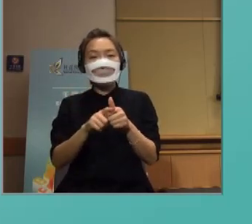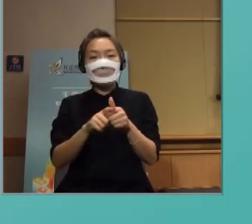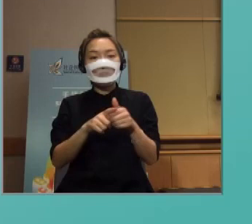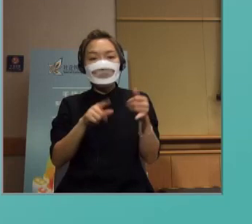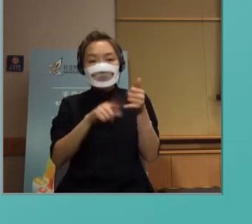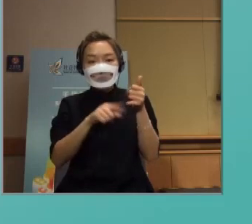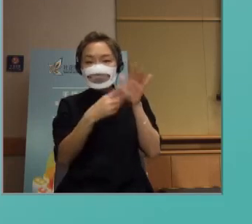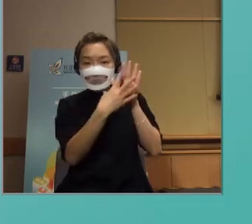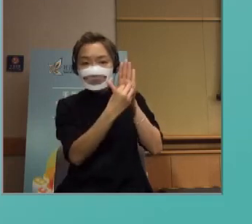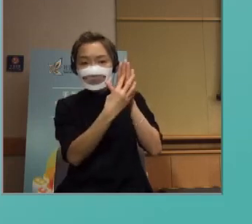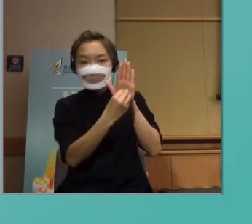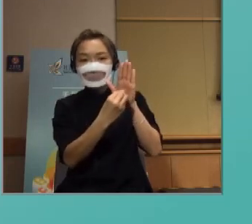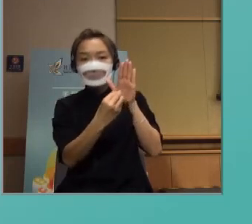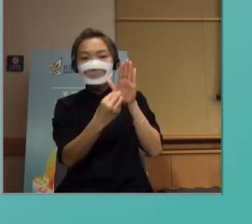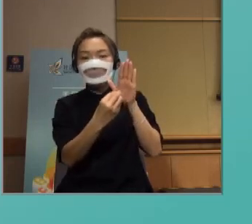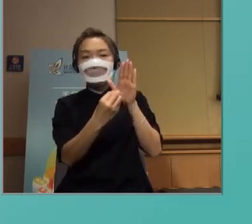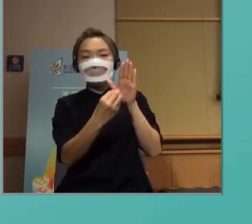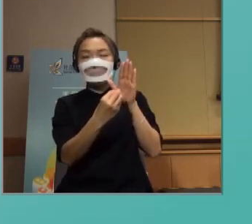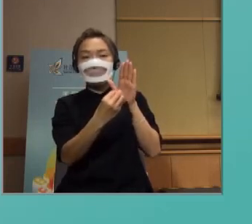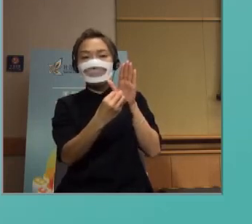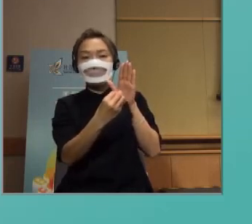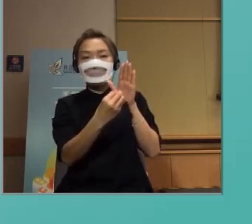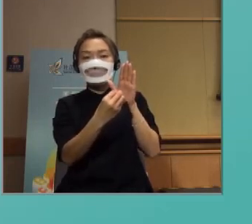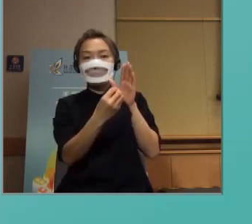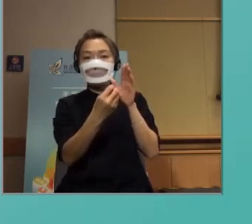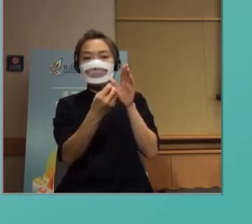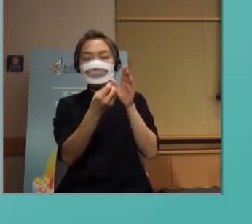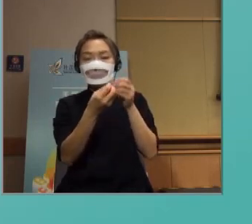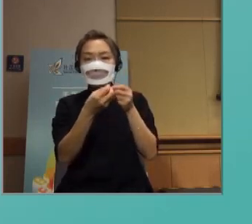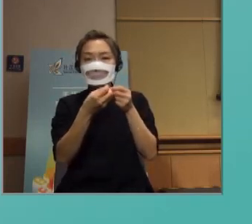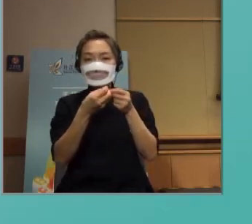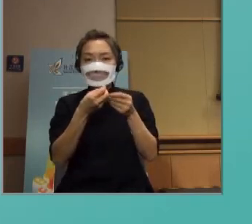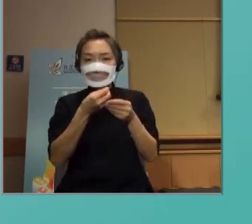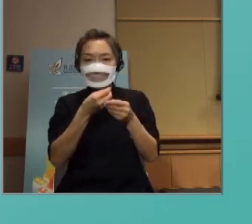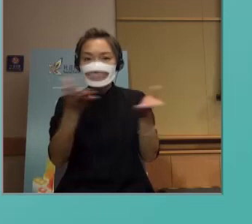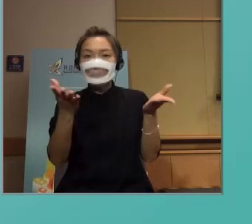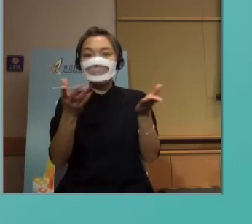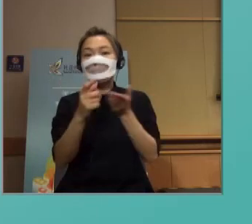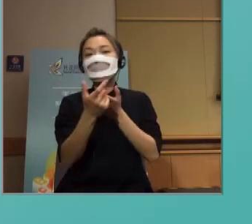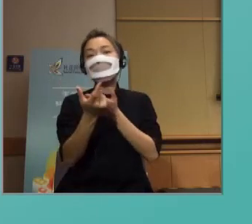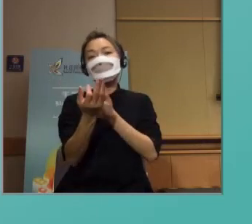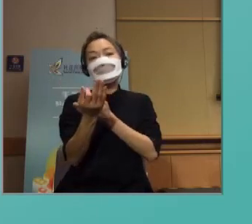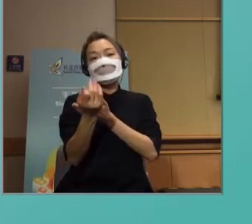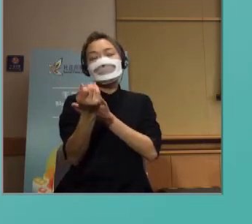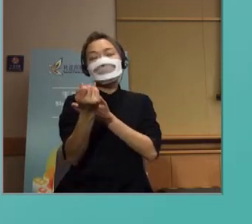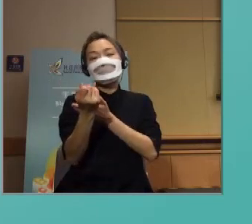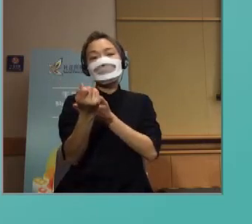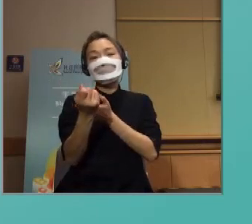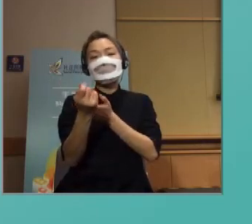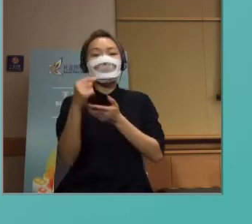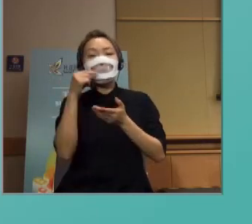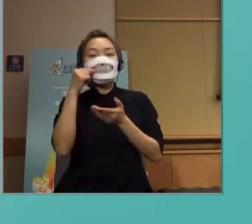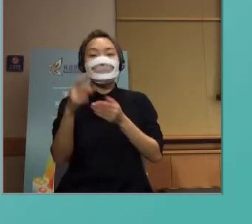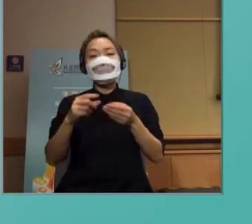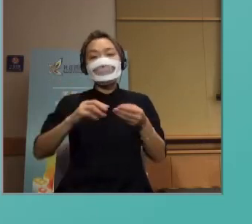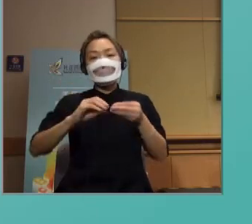get $30 coupon for filling in some questionnaire. So my name is Yanto Chandra. So I'm